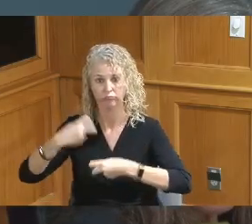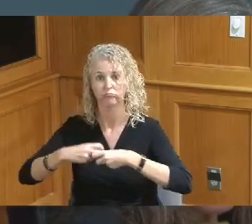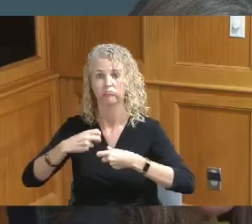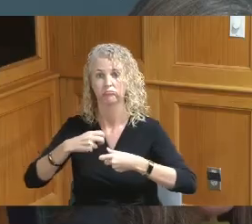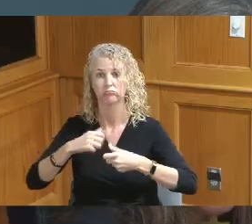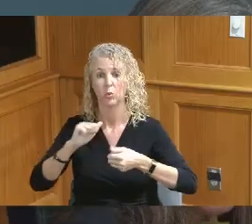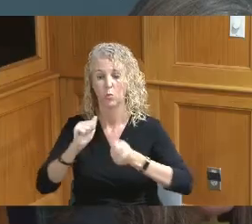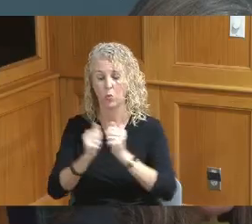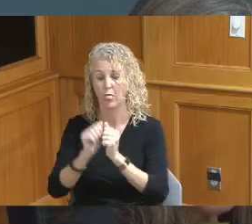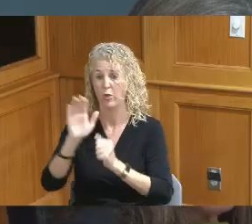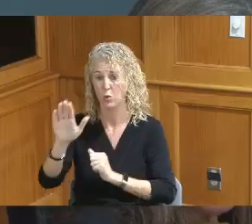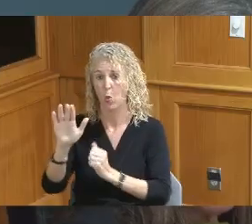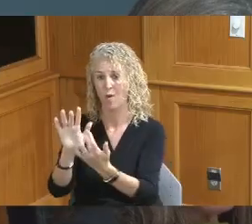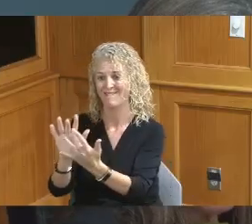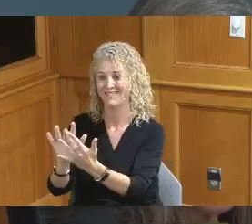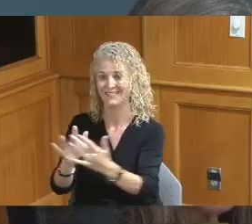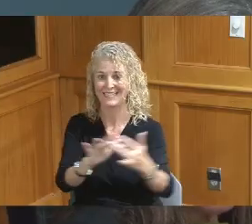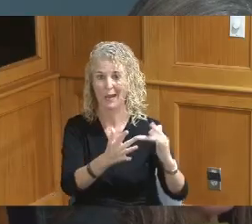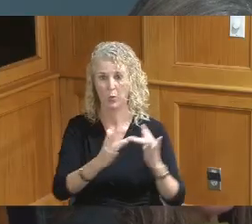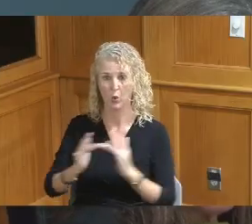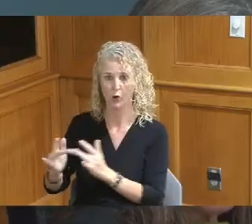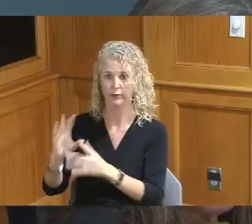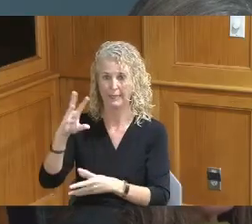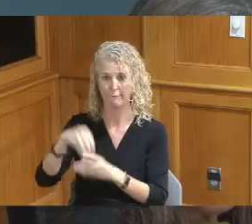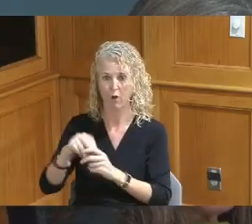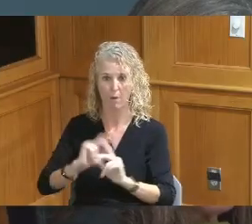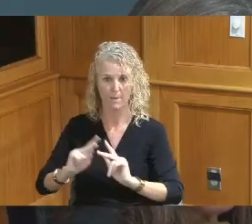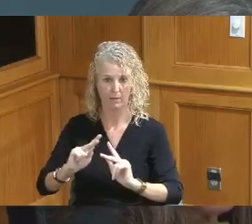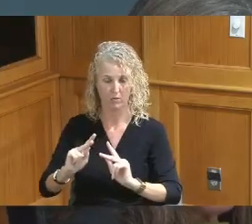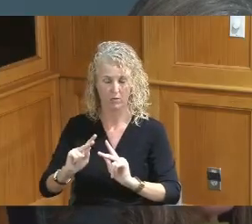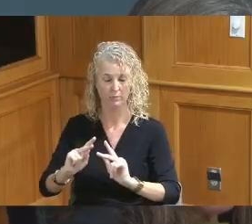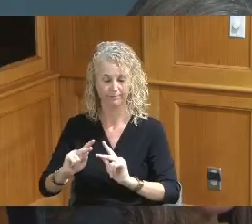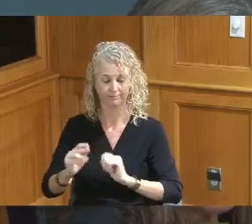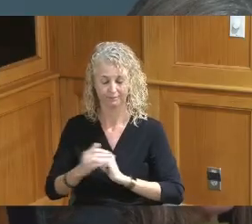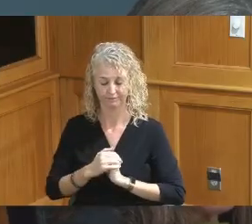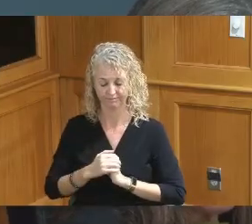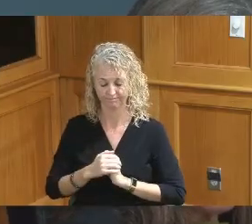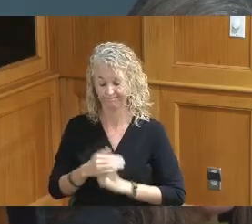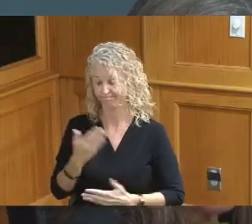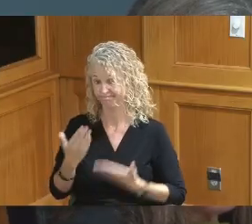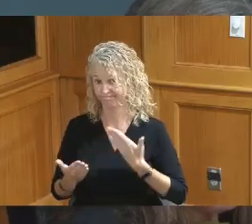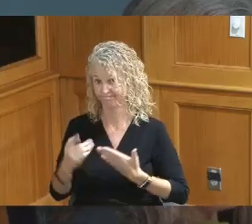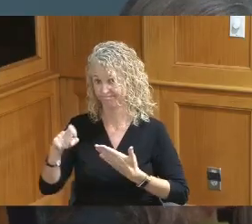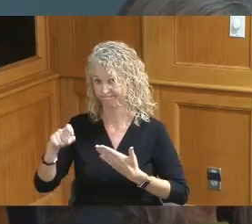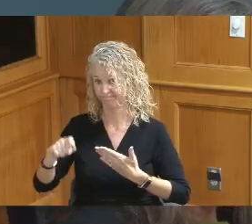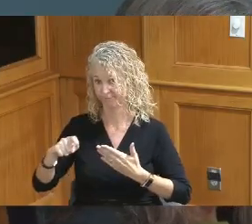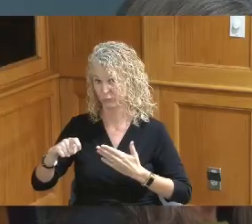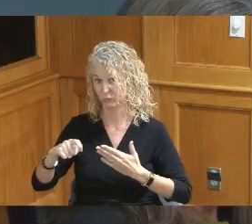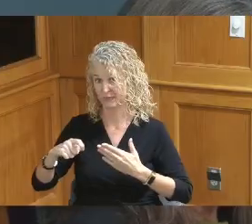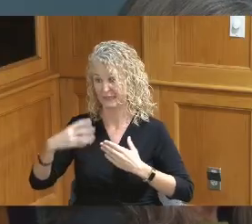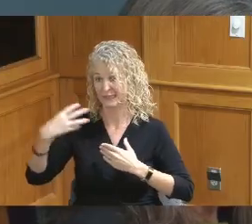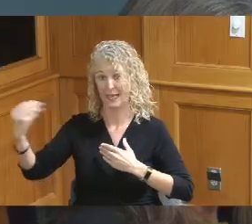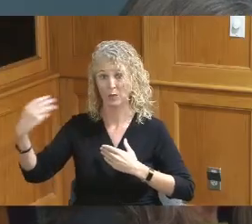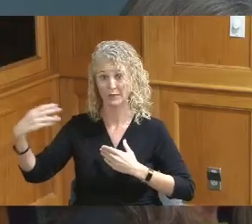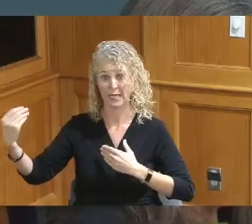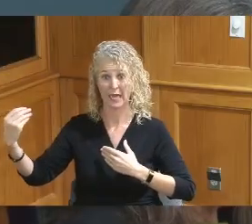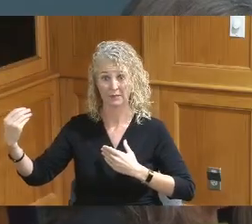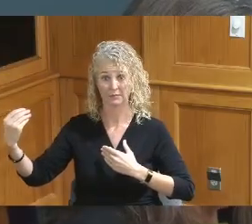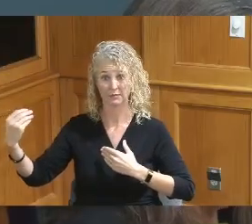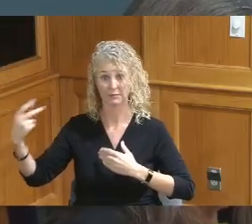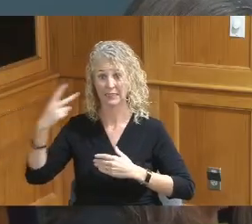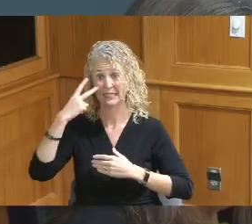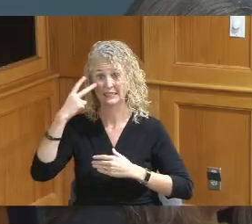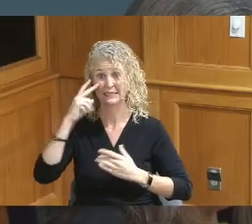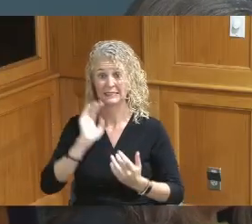the people that you know to try to get them involved in this process. Maybe we need to go beyond you guys and